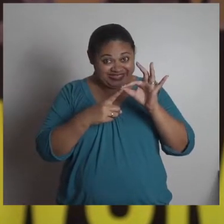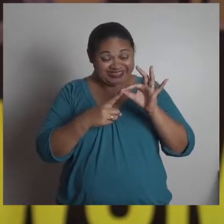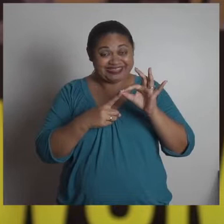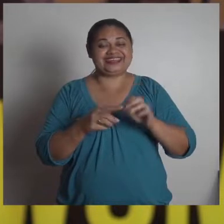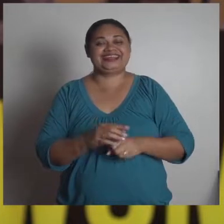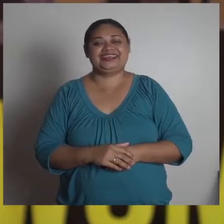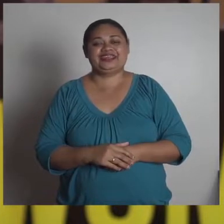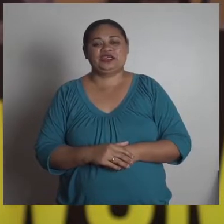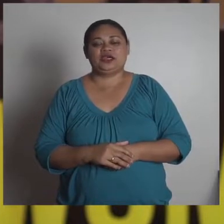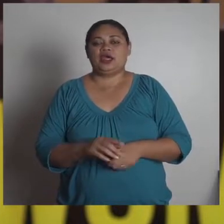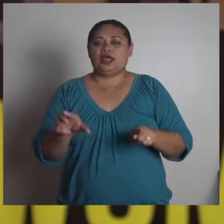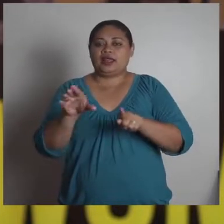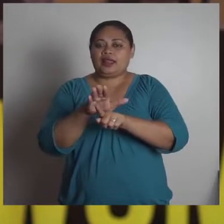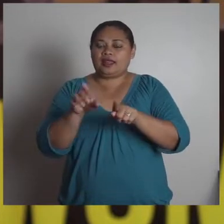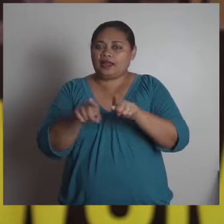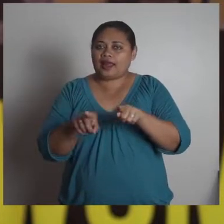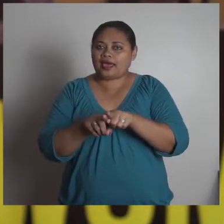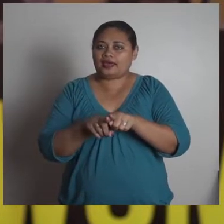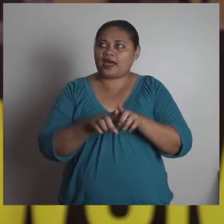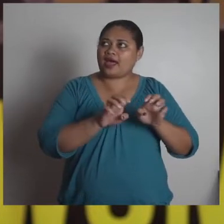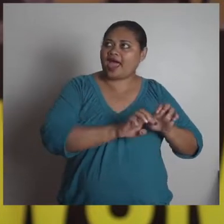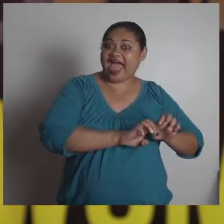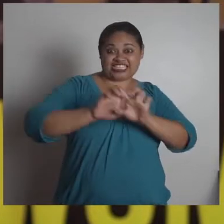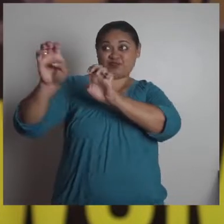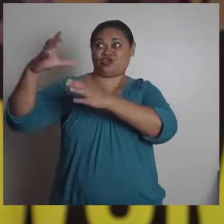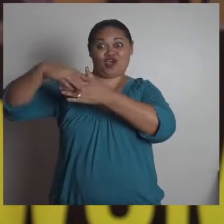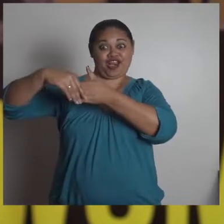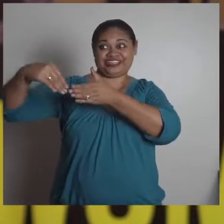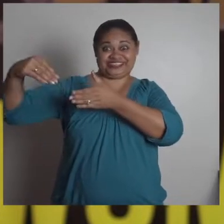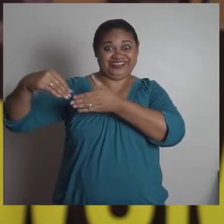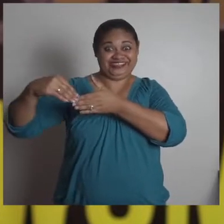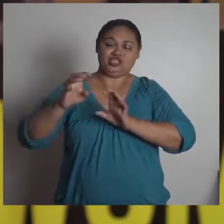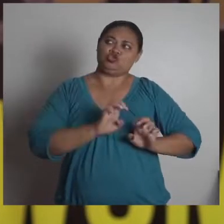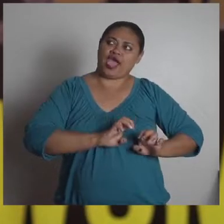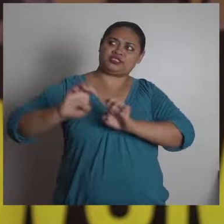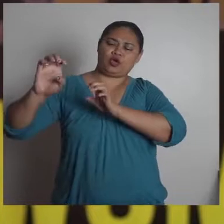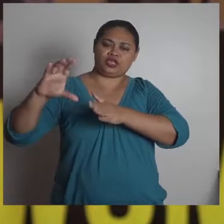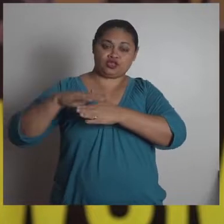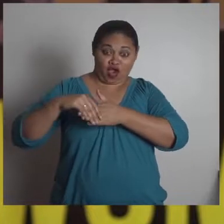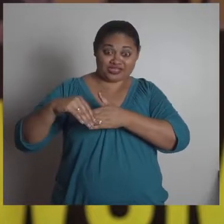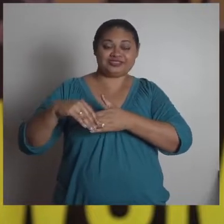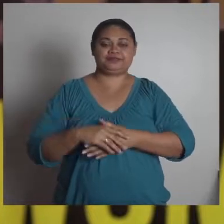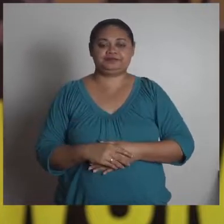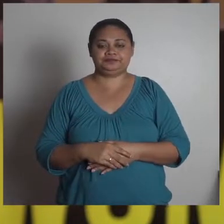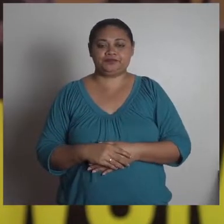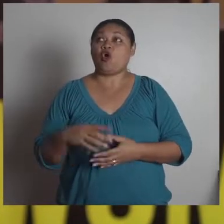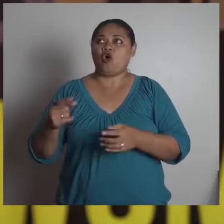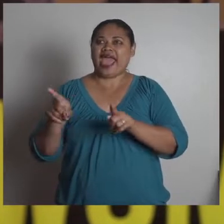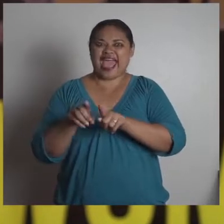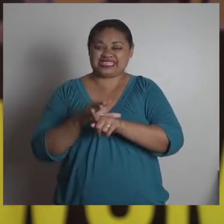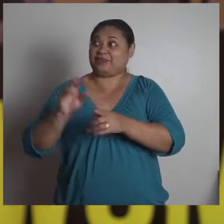national product or GDP, or whether, export, the amount of export dollars. All of